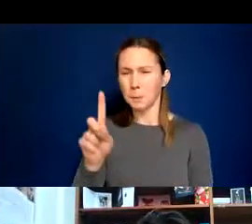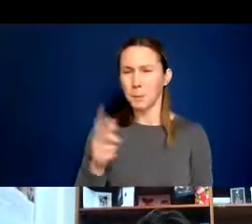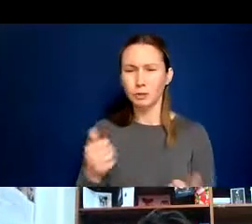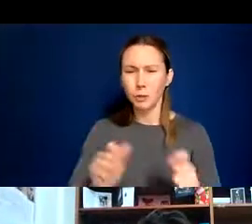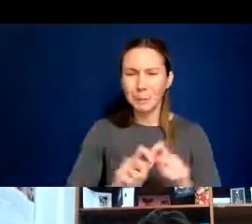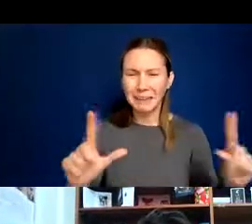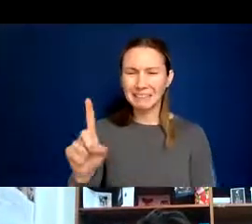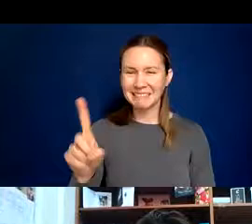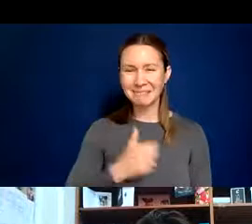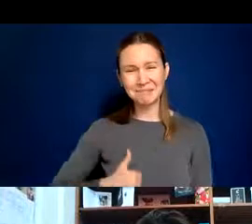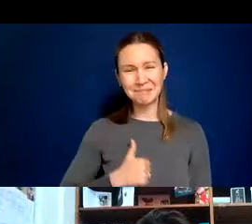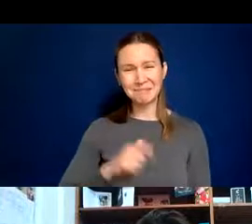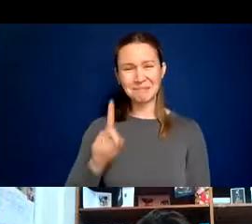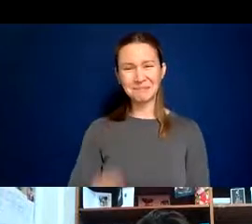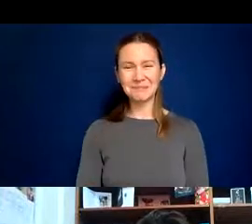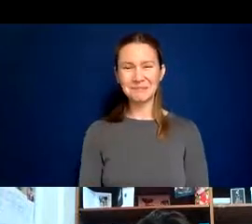Sorry, guys.